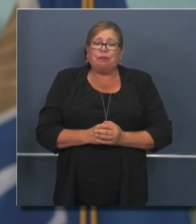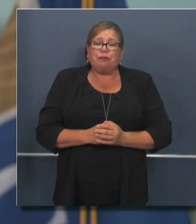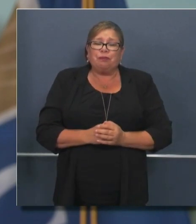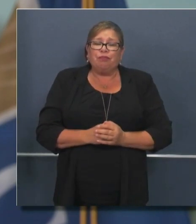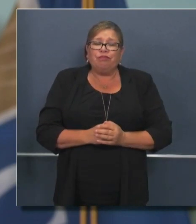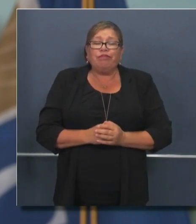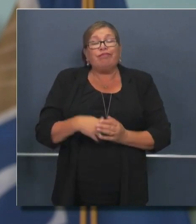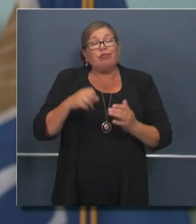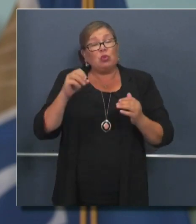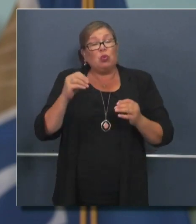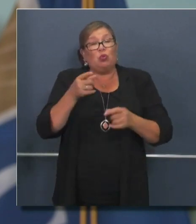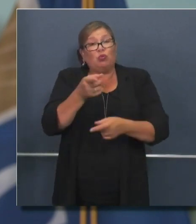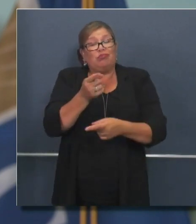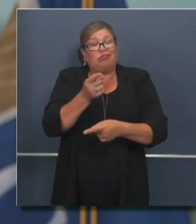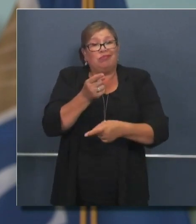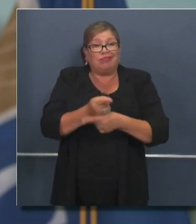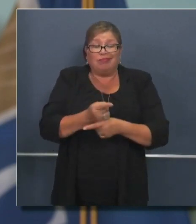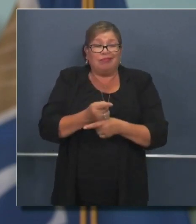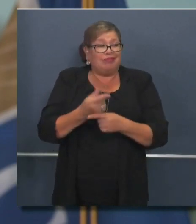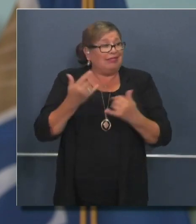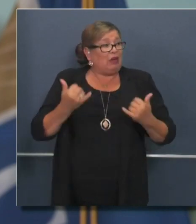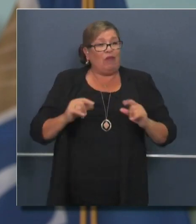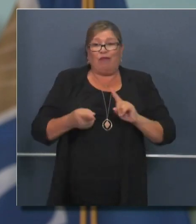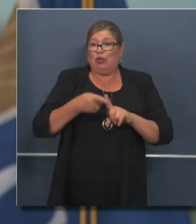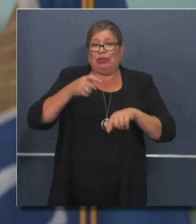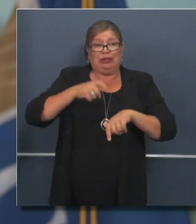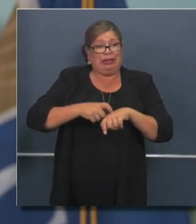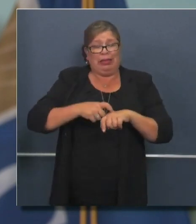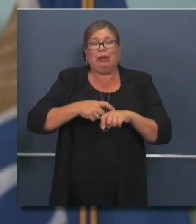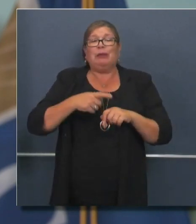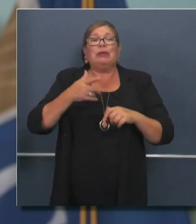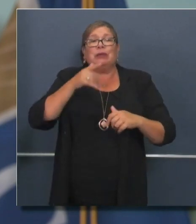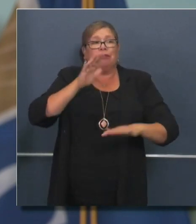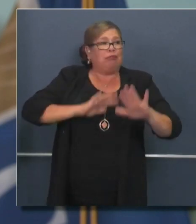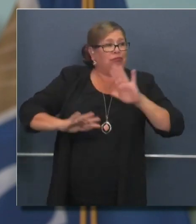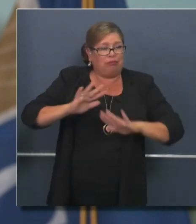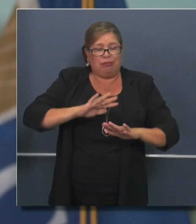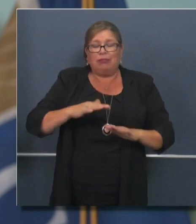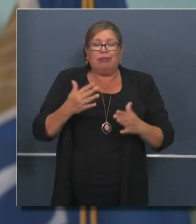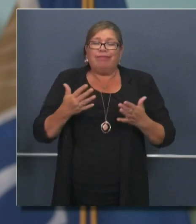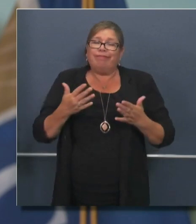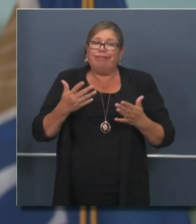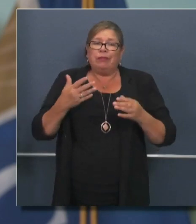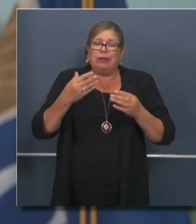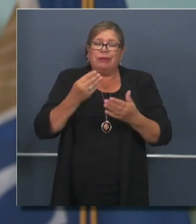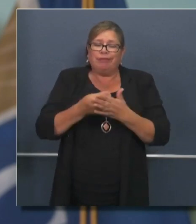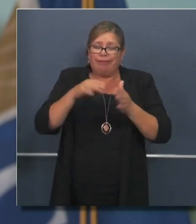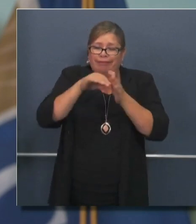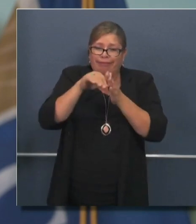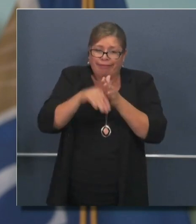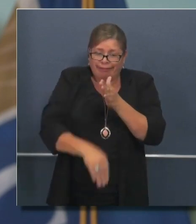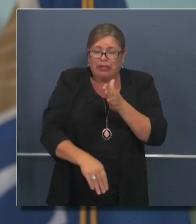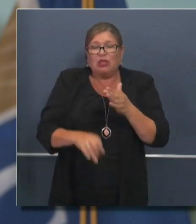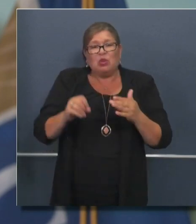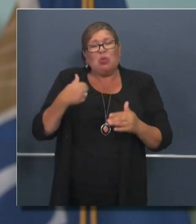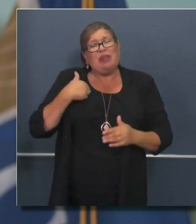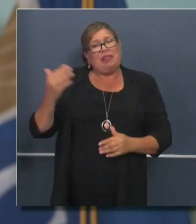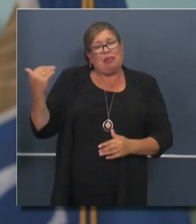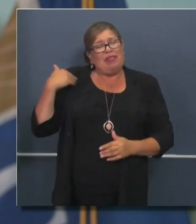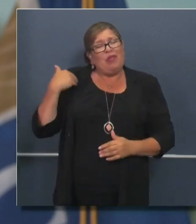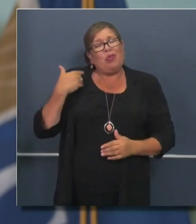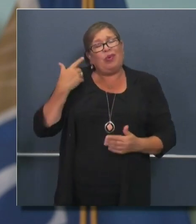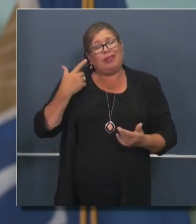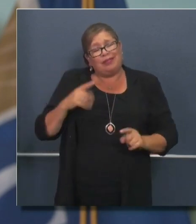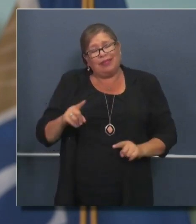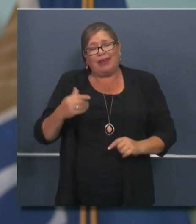COVID-19. So this is simply without precedent. And it's not unique to the state of California. These cuts of this magnitude